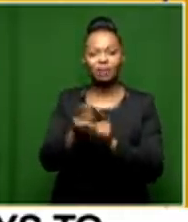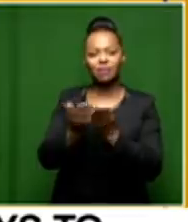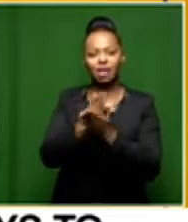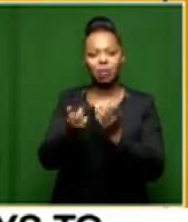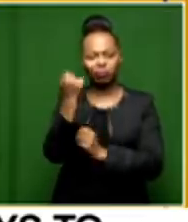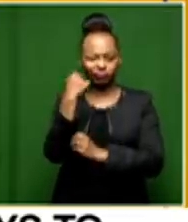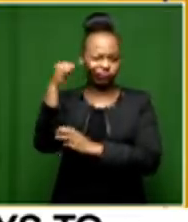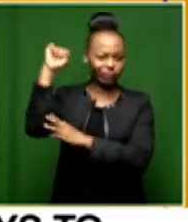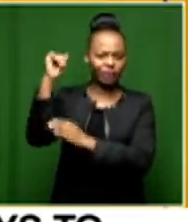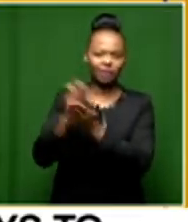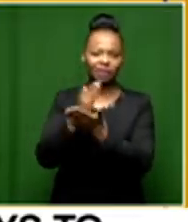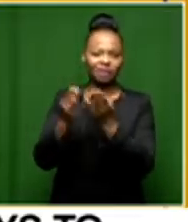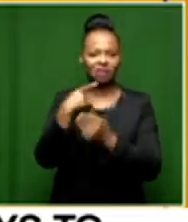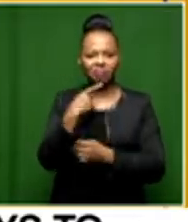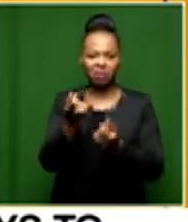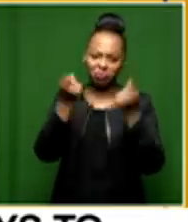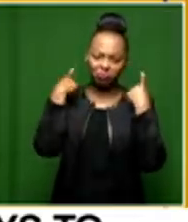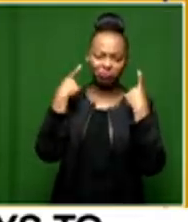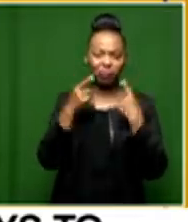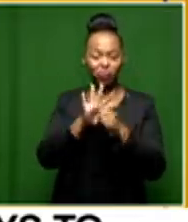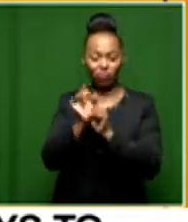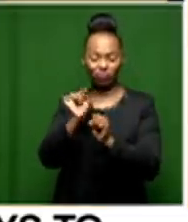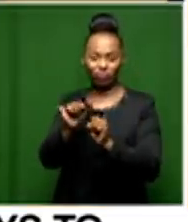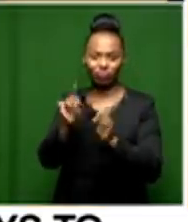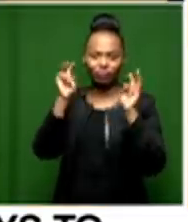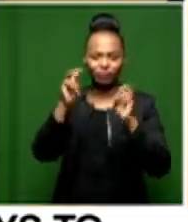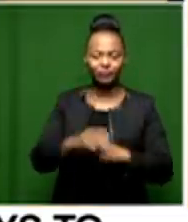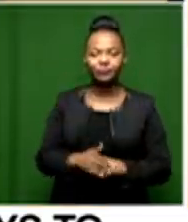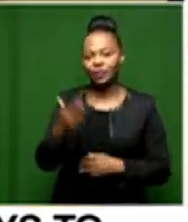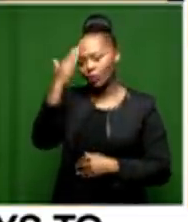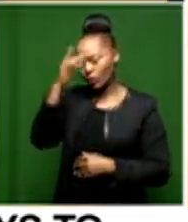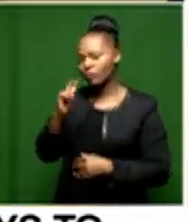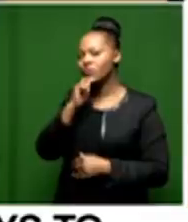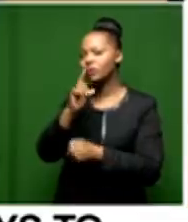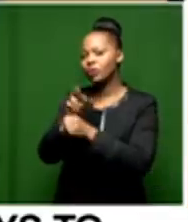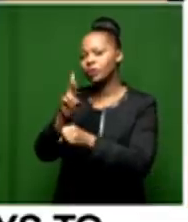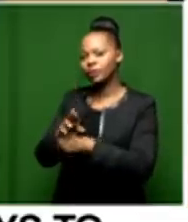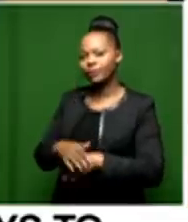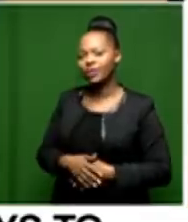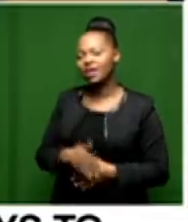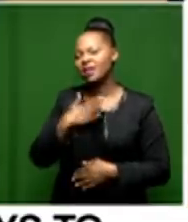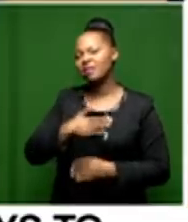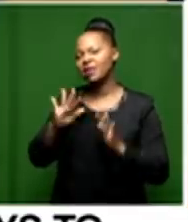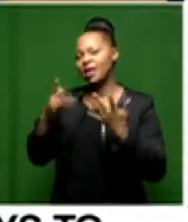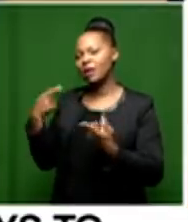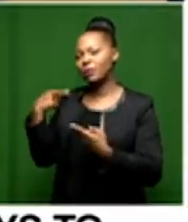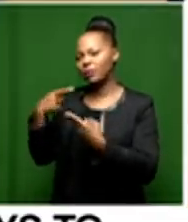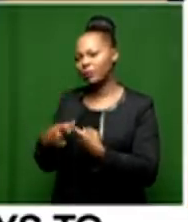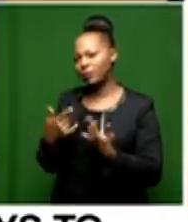is out there. Dr. Attwood, good morning to you. Good morning, Leanne. Good to see you. How are you feeling since we last